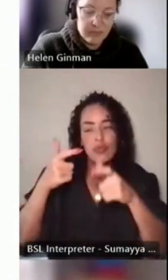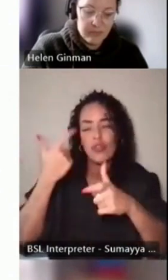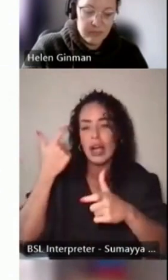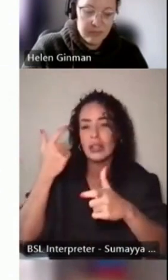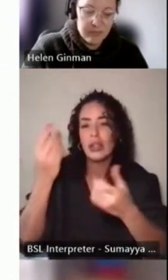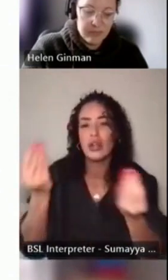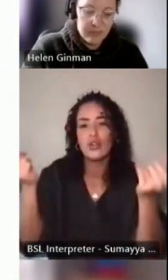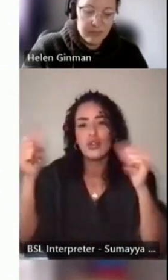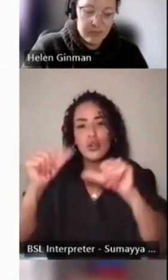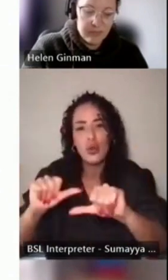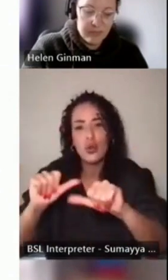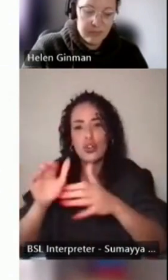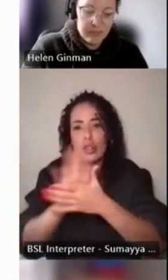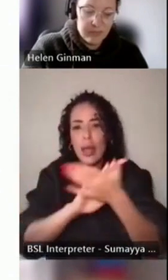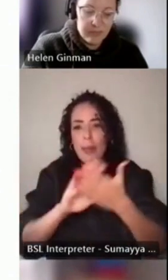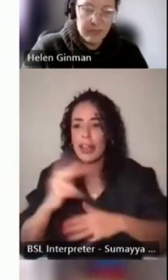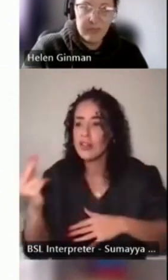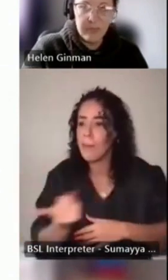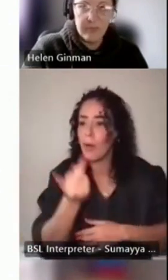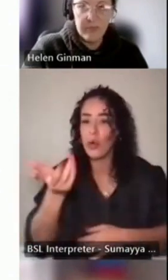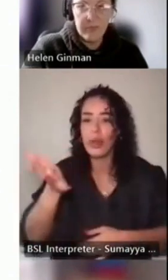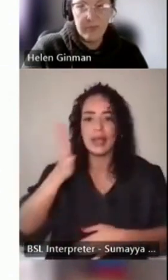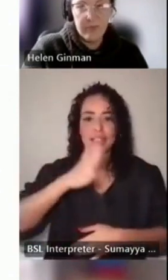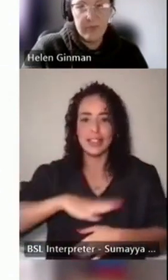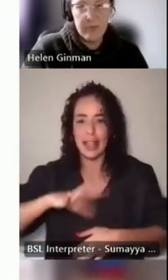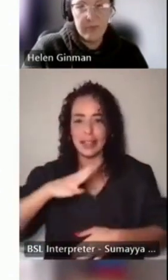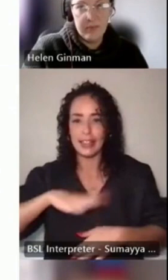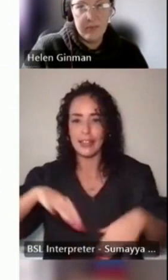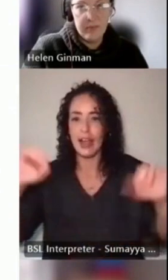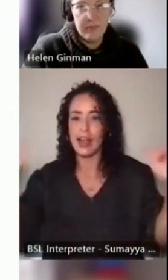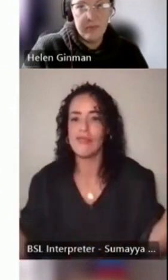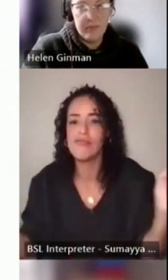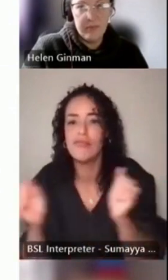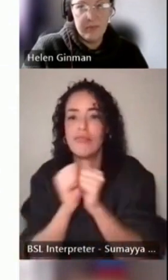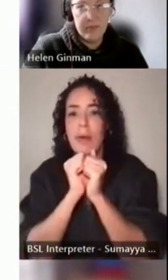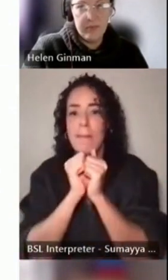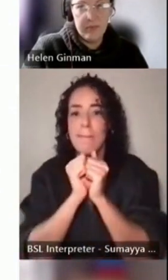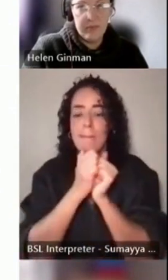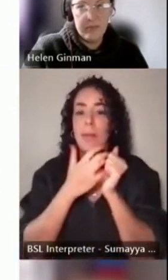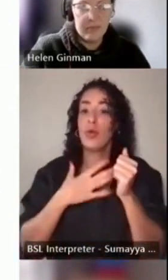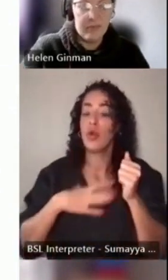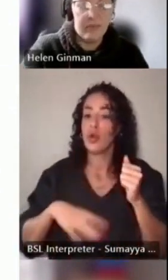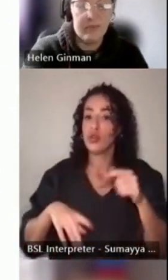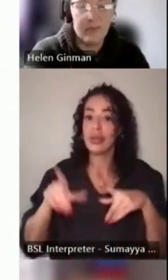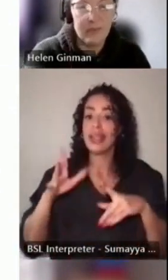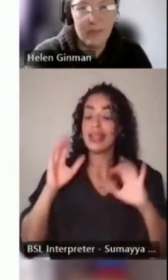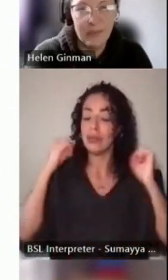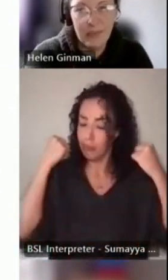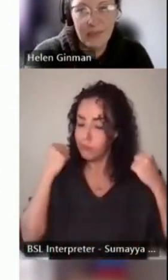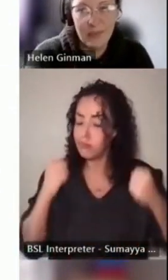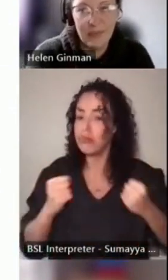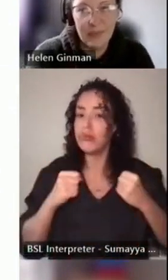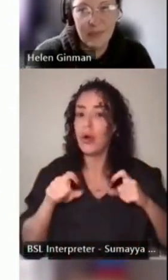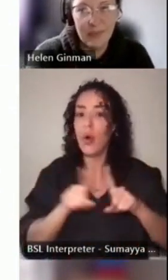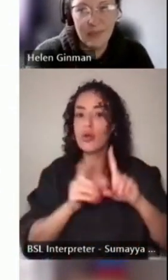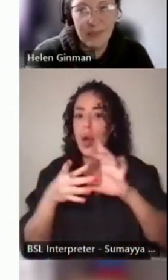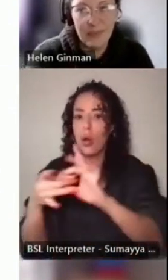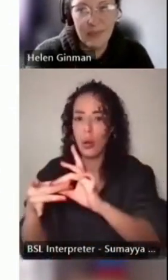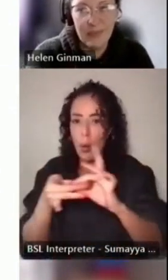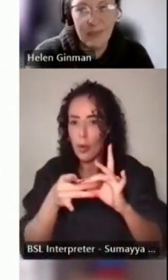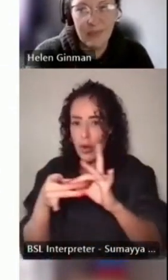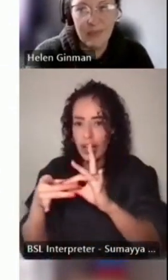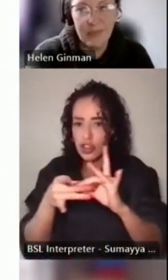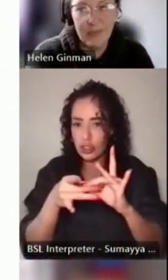the concerns of all parties involved. So it requires a high level of assertiveness and cooperation, with